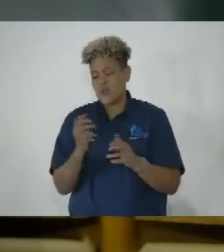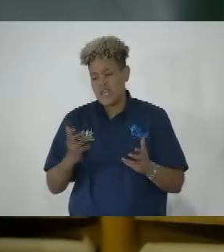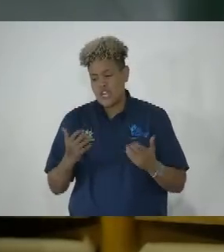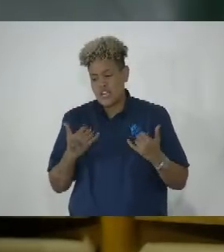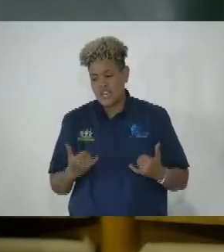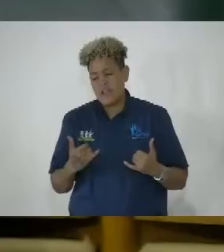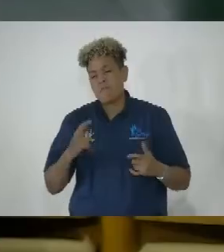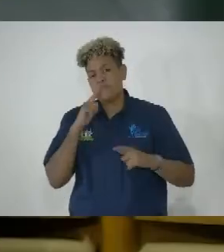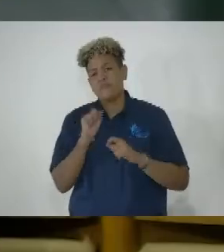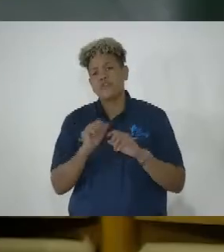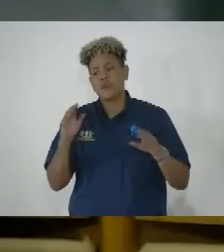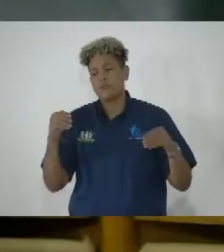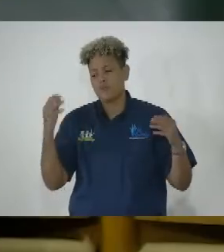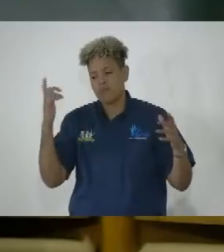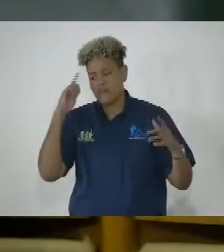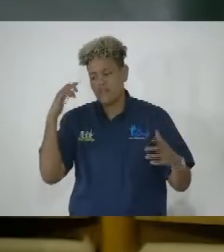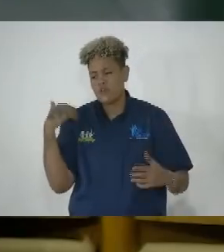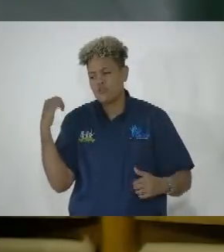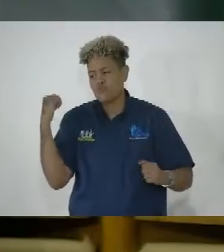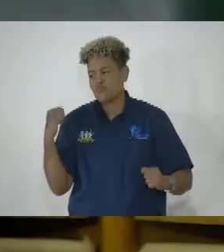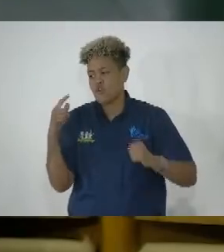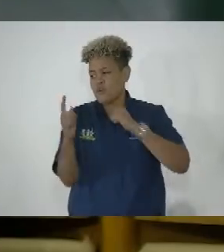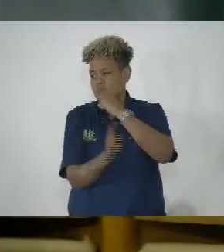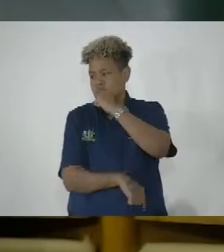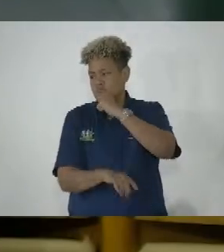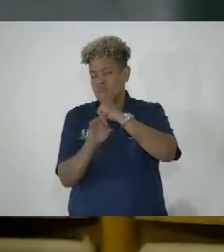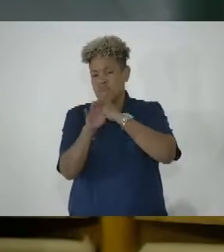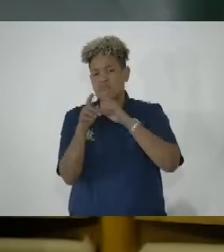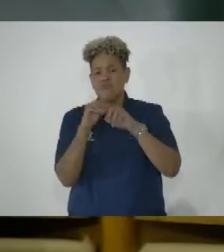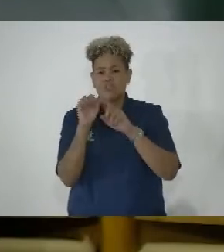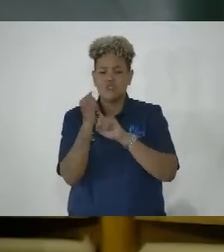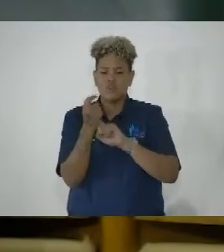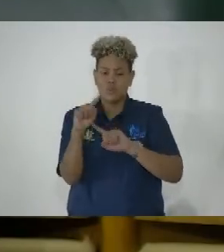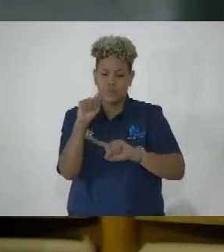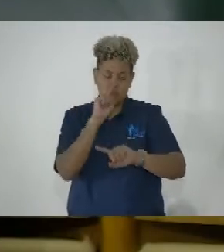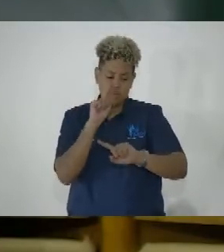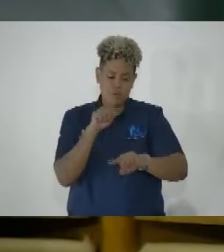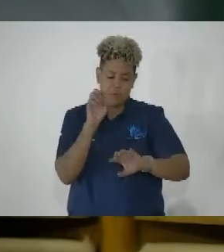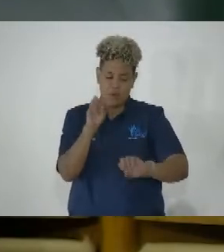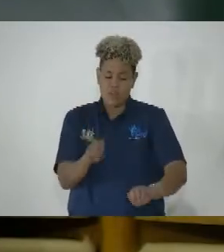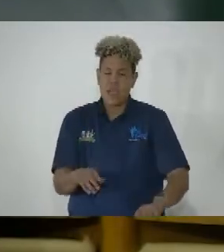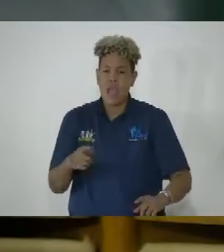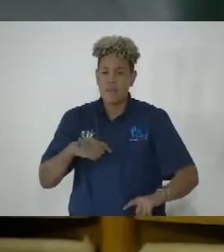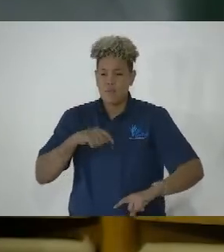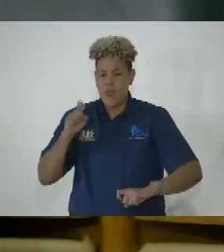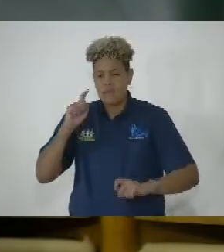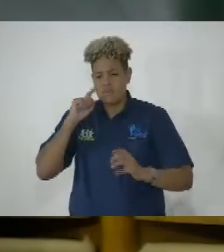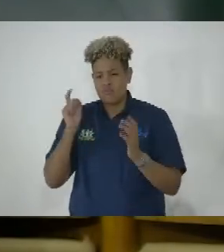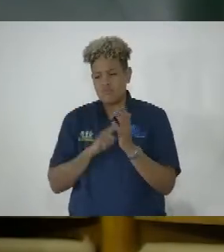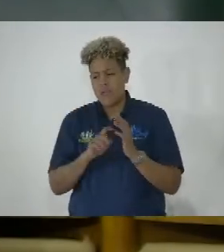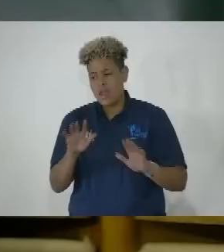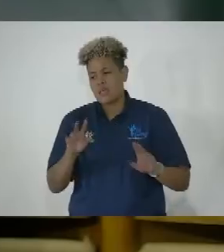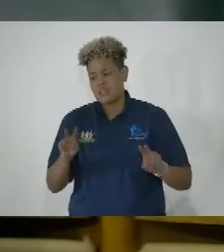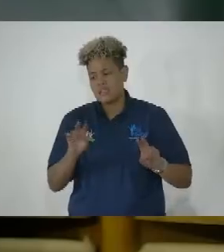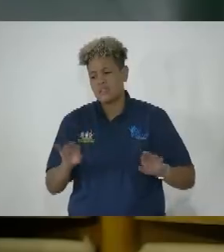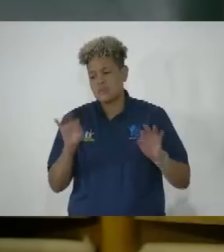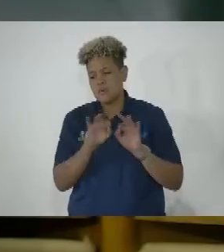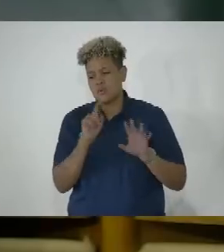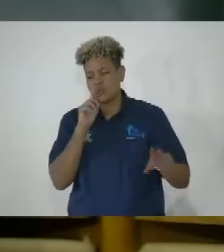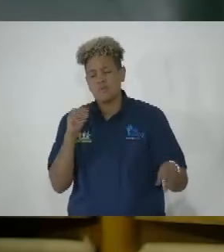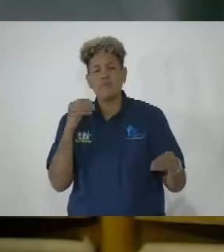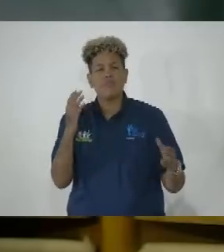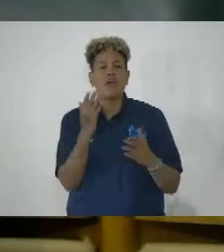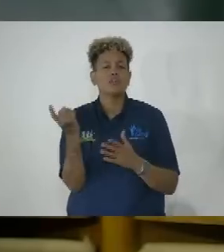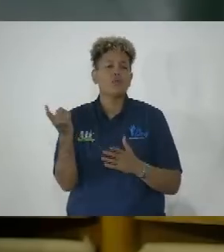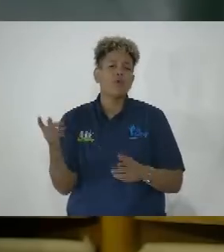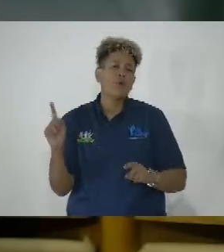to provide for stronger penalties in the circumstances where they do report, we have to recognize the importance of providing somewhere for